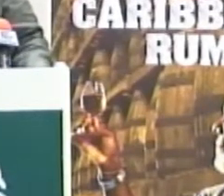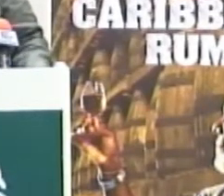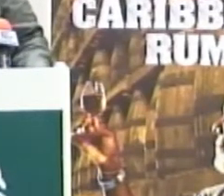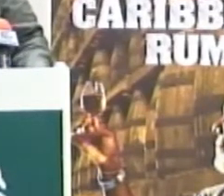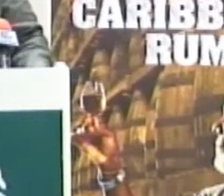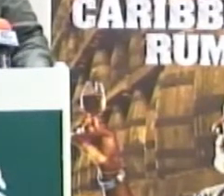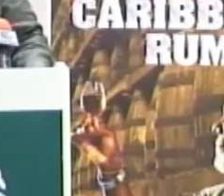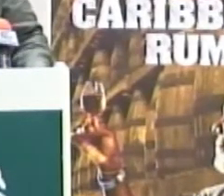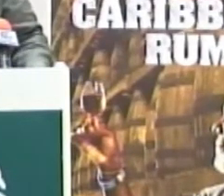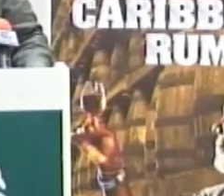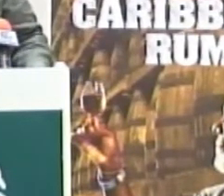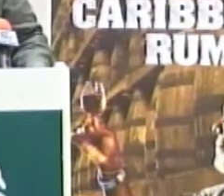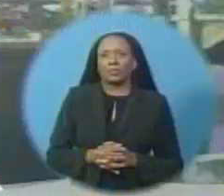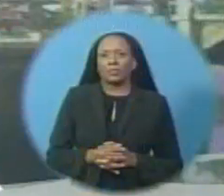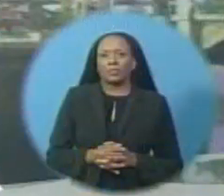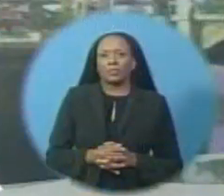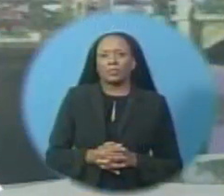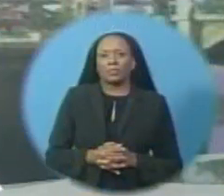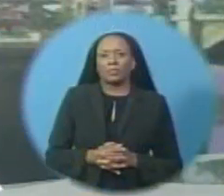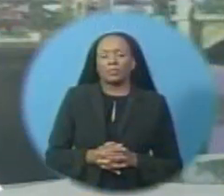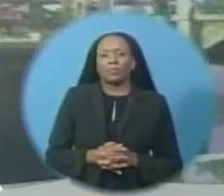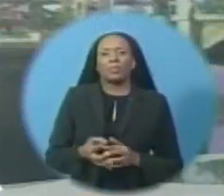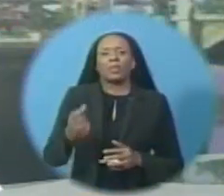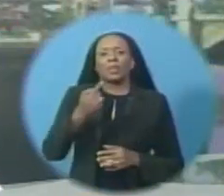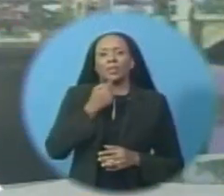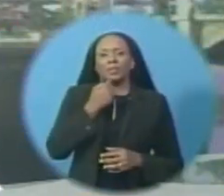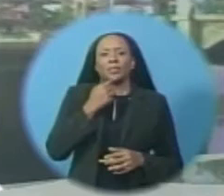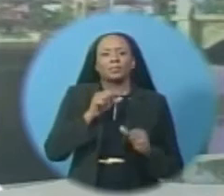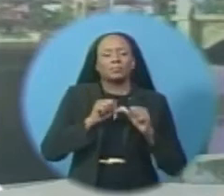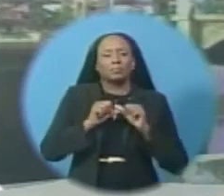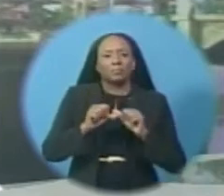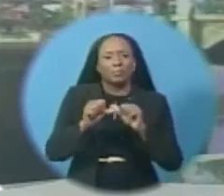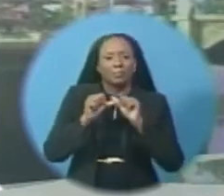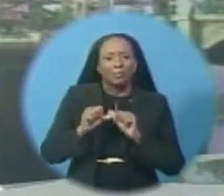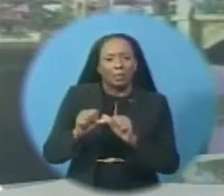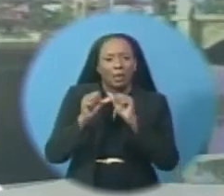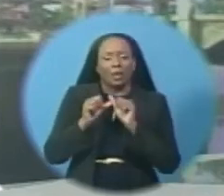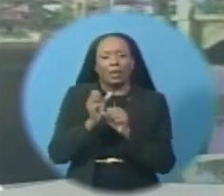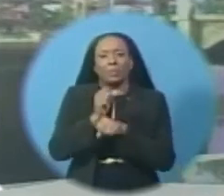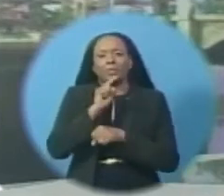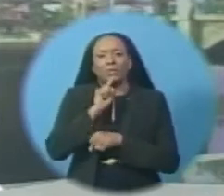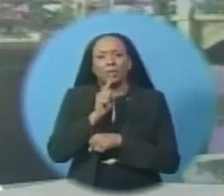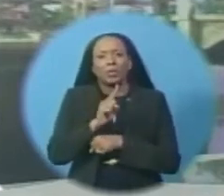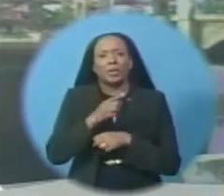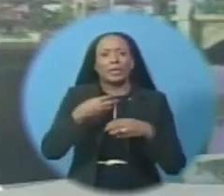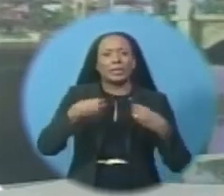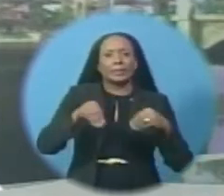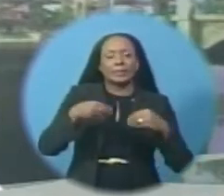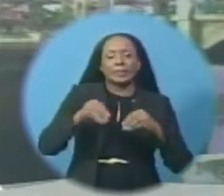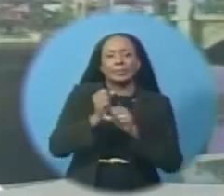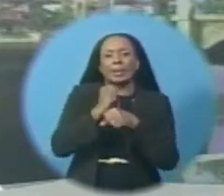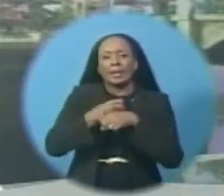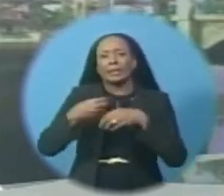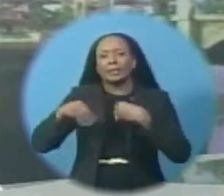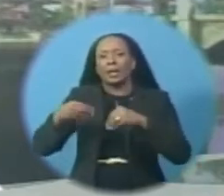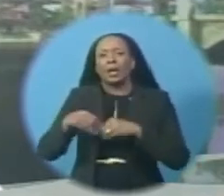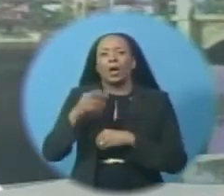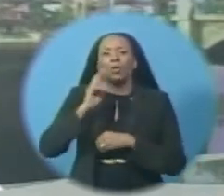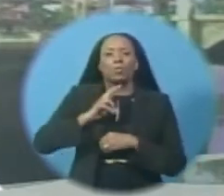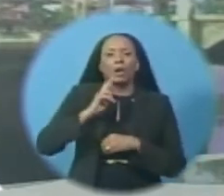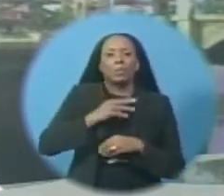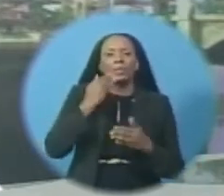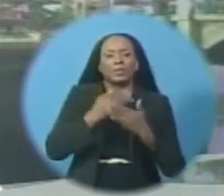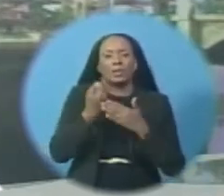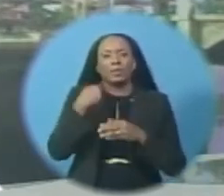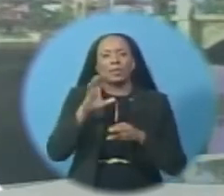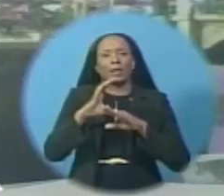fit to invest in the rum industry. Mr. Innes says efforts continue to chart a course for a sustainable rum